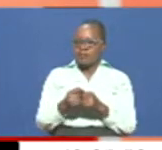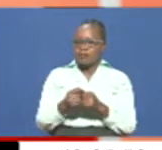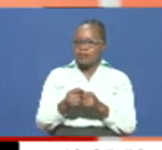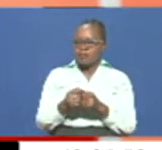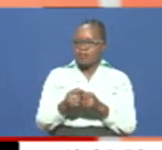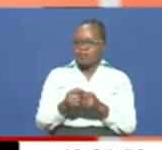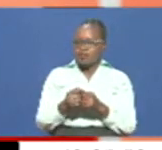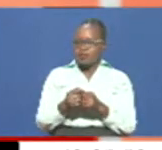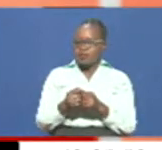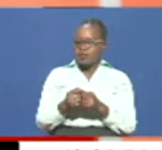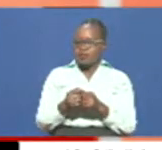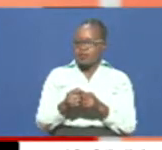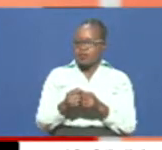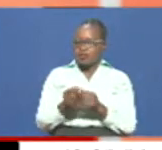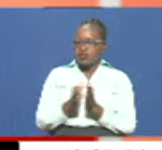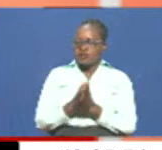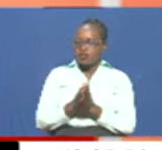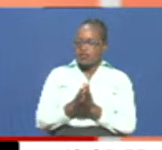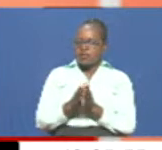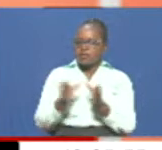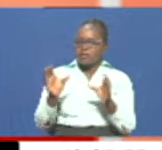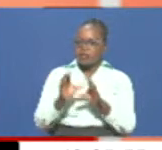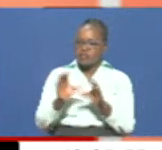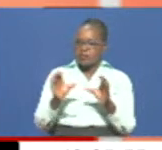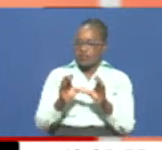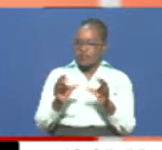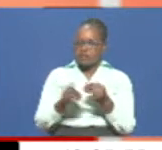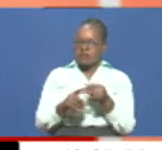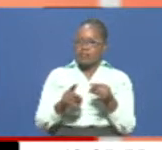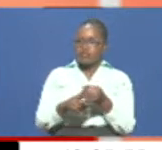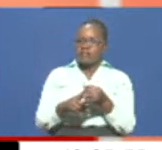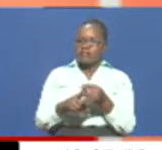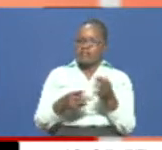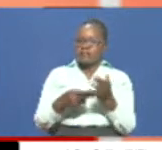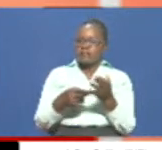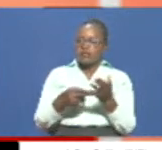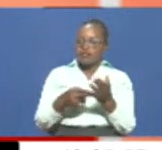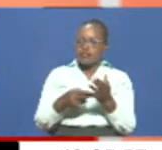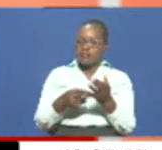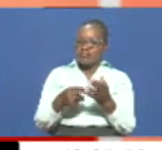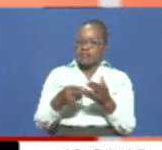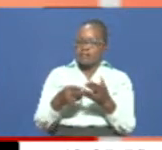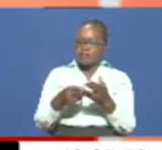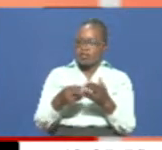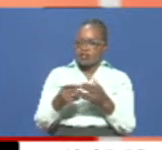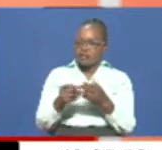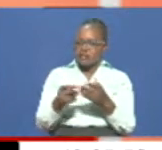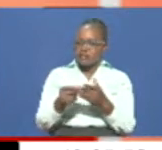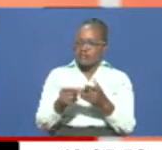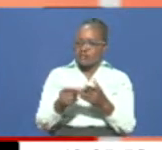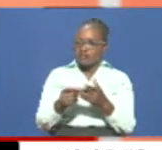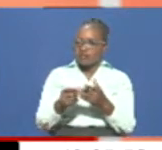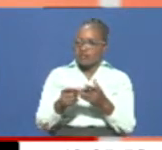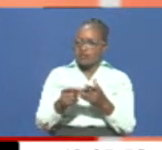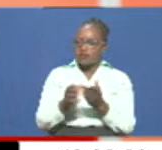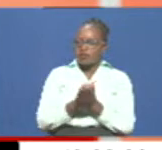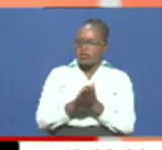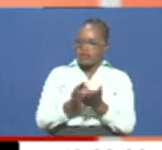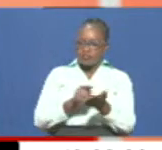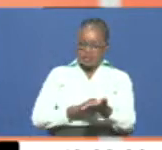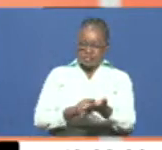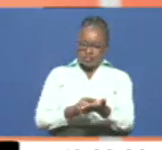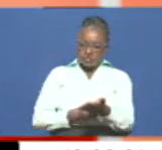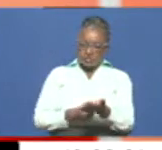very many people. Mm-hmm. You have a coach, you have a technical official, you have a physiotherapist, you have a strength and conditioning. Right